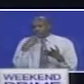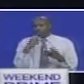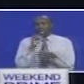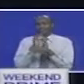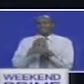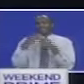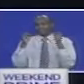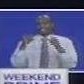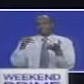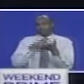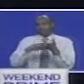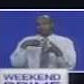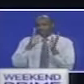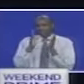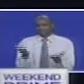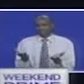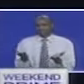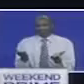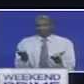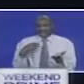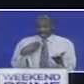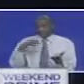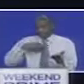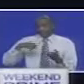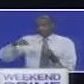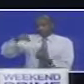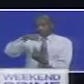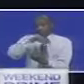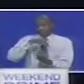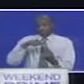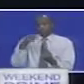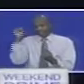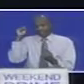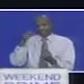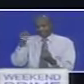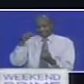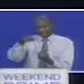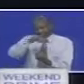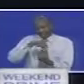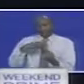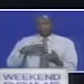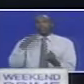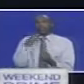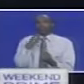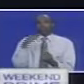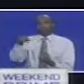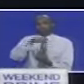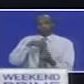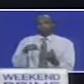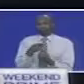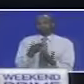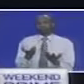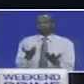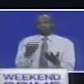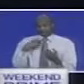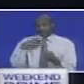definitely be taking a look at the people the president has surrounded himself with. Remember, we invite you to participate in our discussion tonight on Checkpoint.